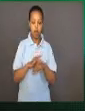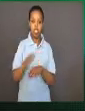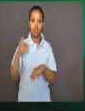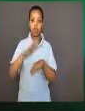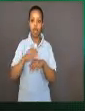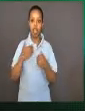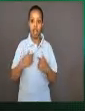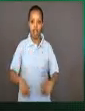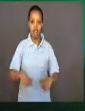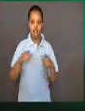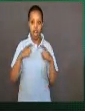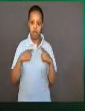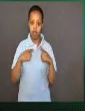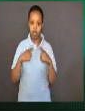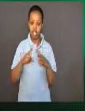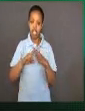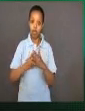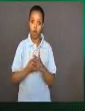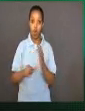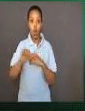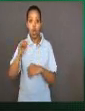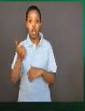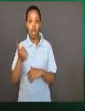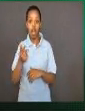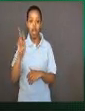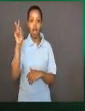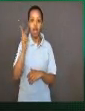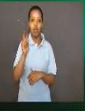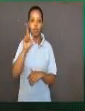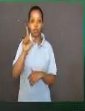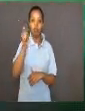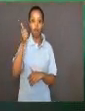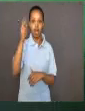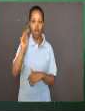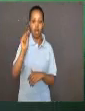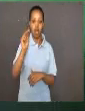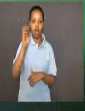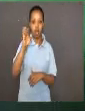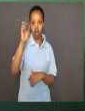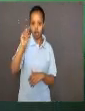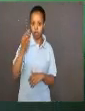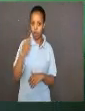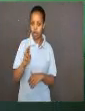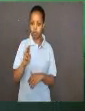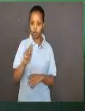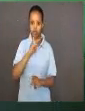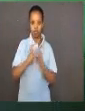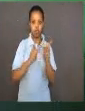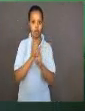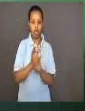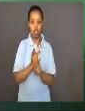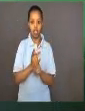began on another planet and suggests that bacteria